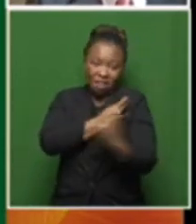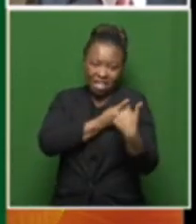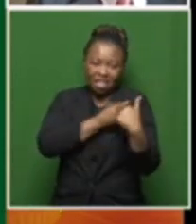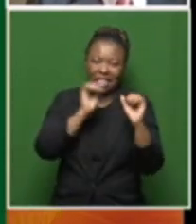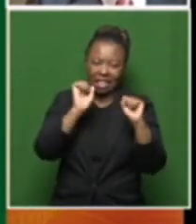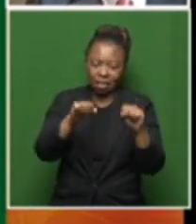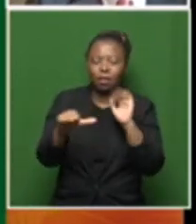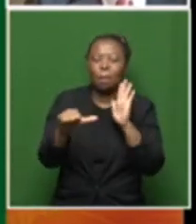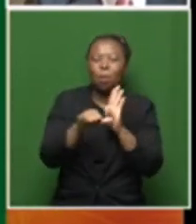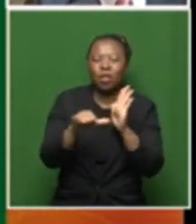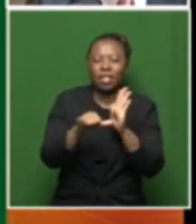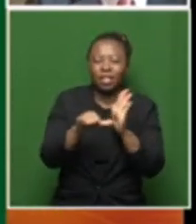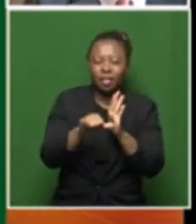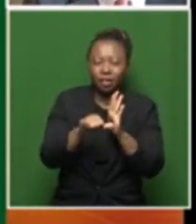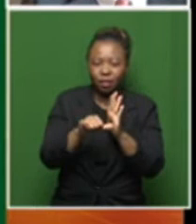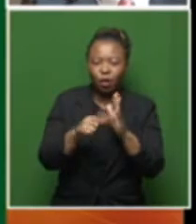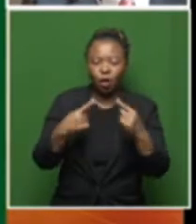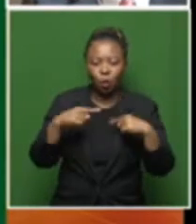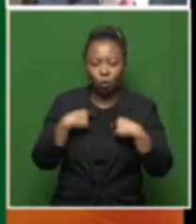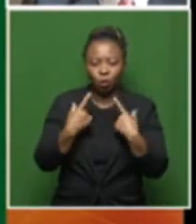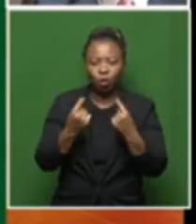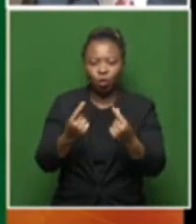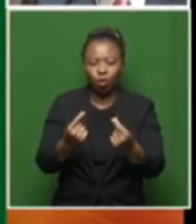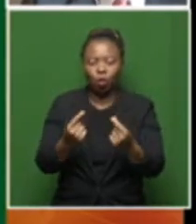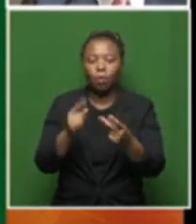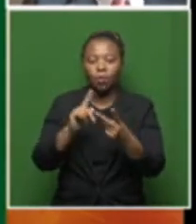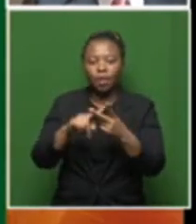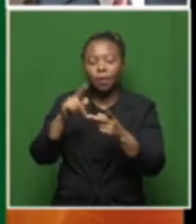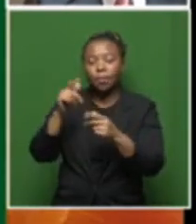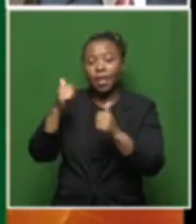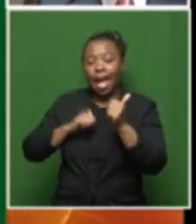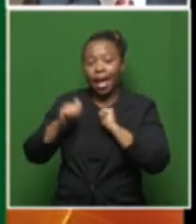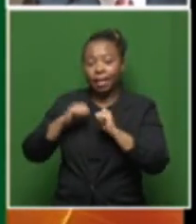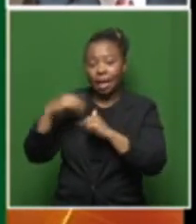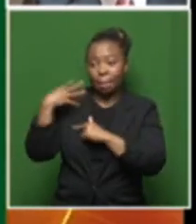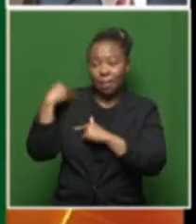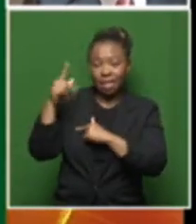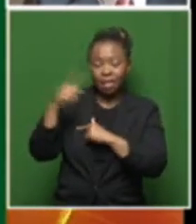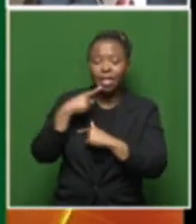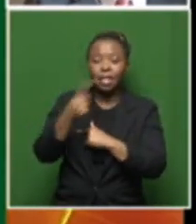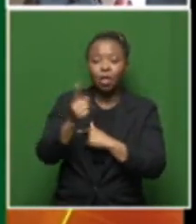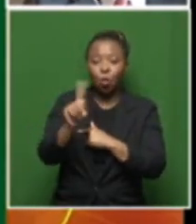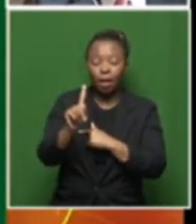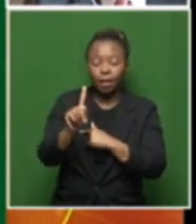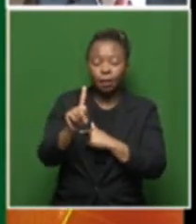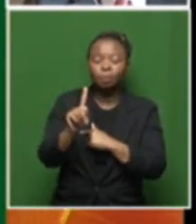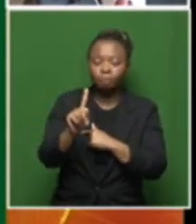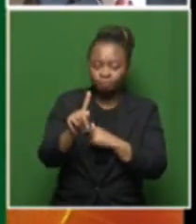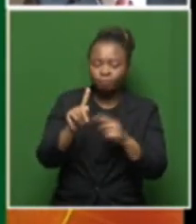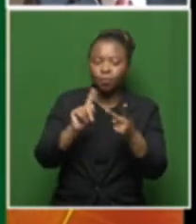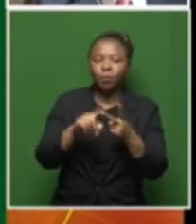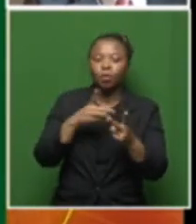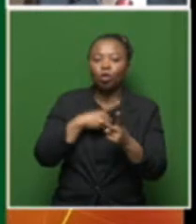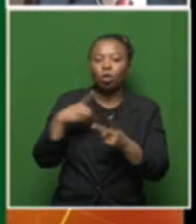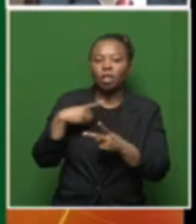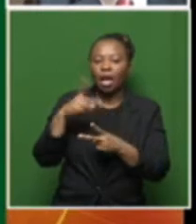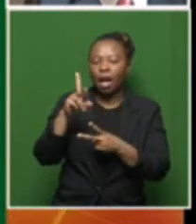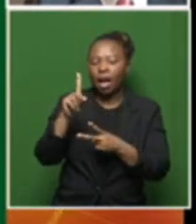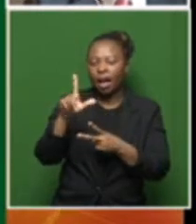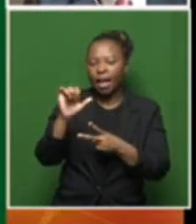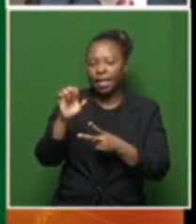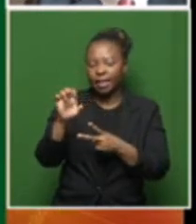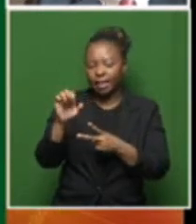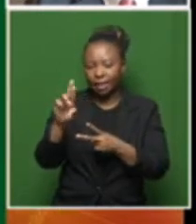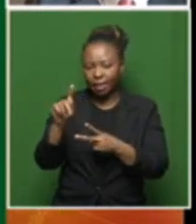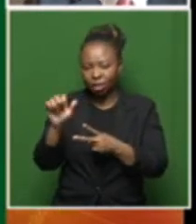part of what we do. But as the Honourable Acting Minister said in the beginning, And we've heard from Dr. Klute, this is not the